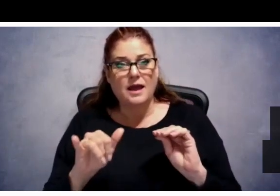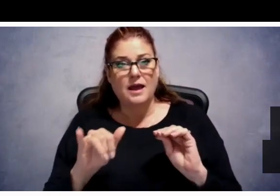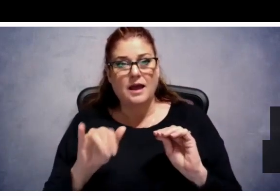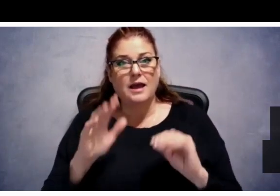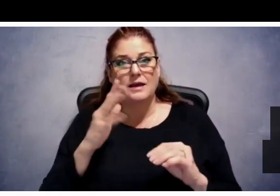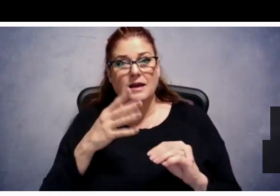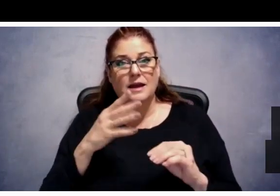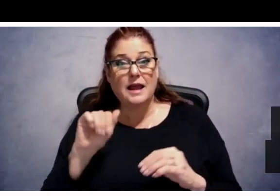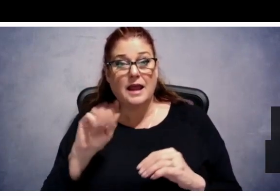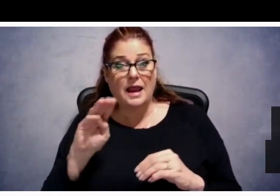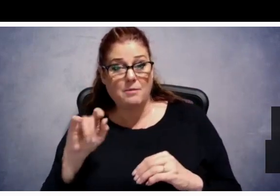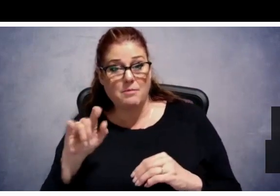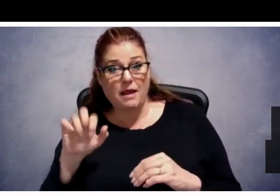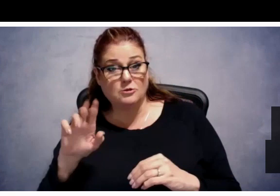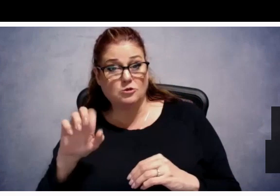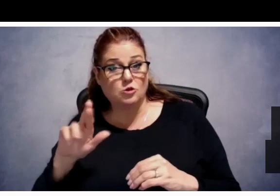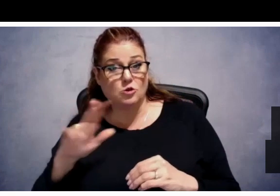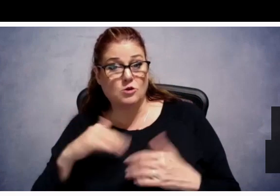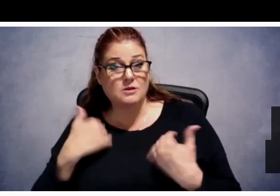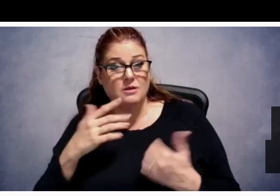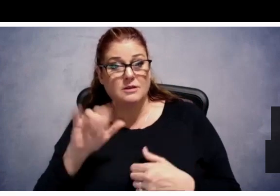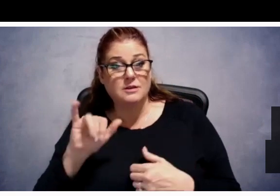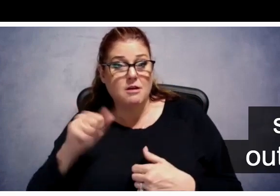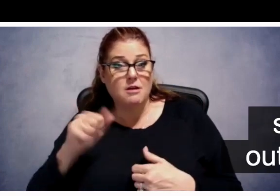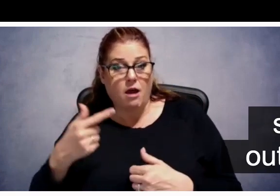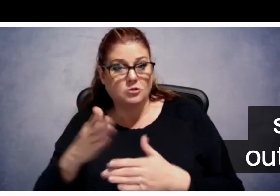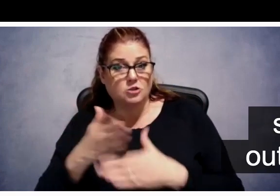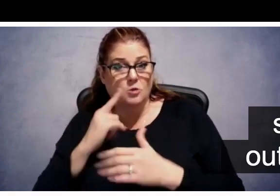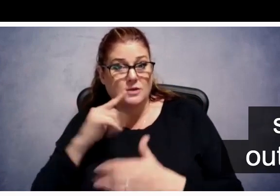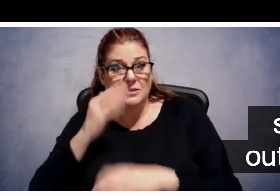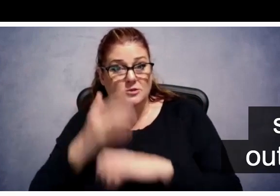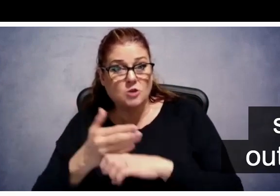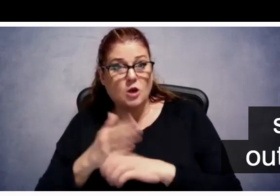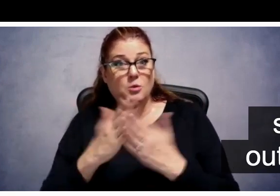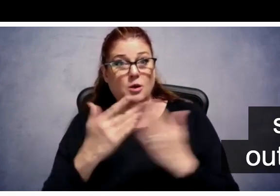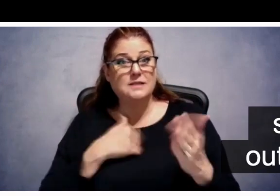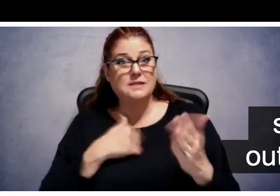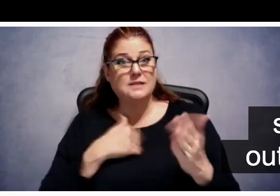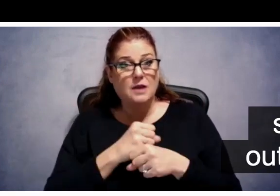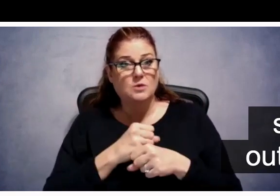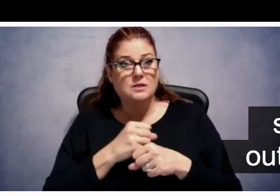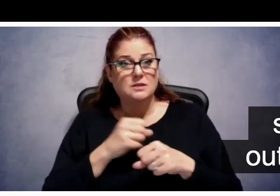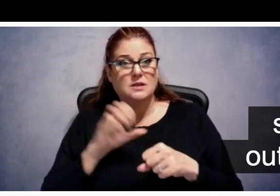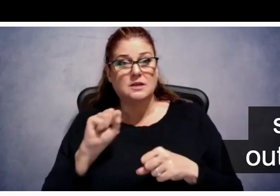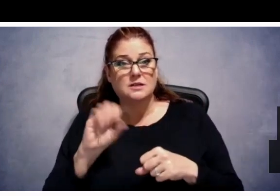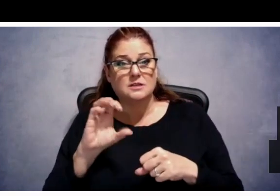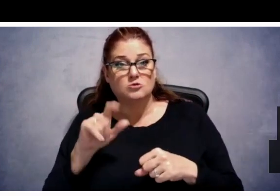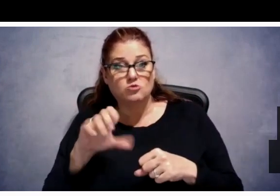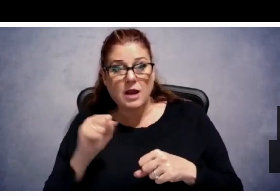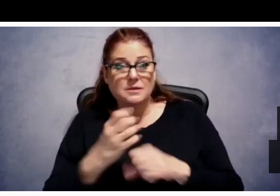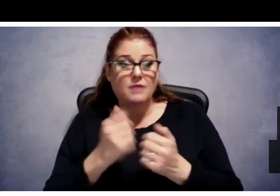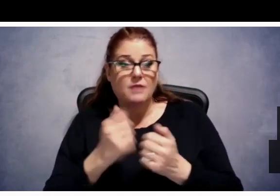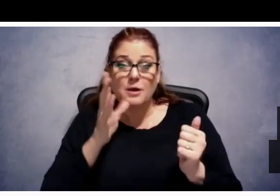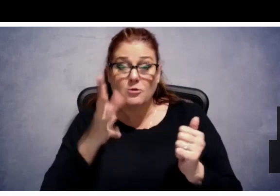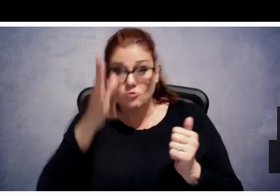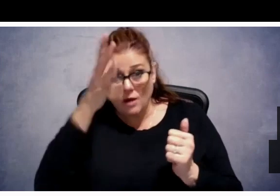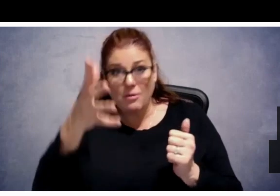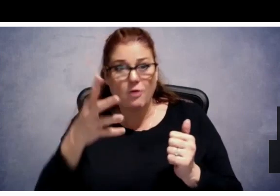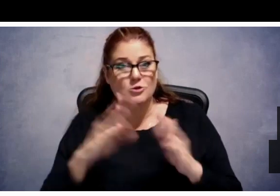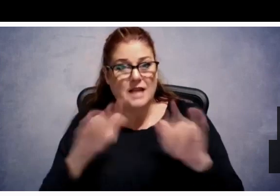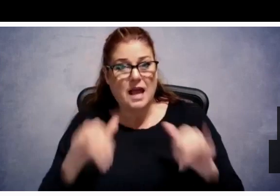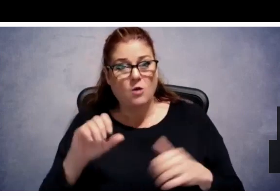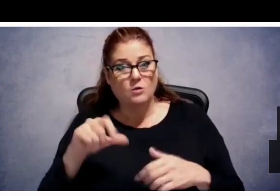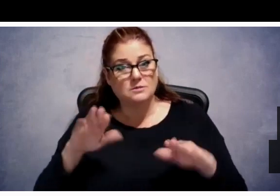with his daughter. Behind me, I have some quilts that I've made with scraps that I, got out of my grandmother's house. And so